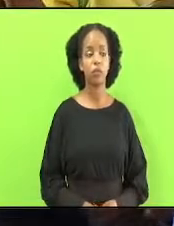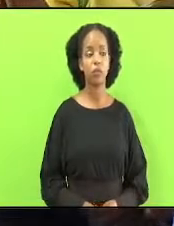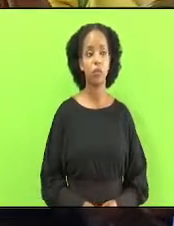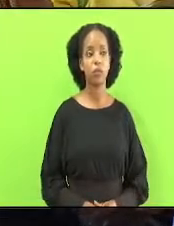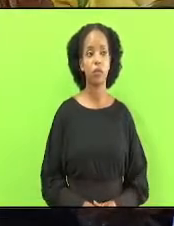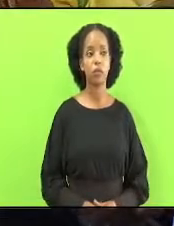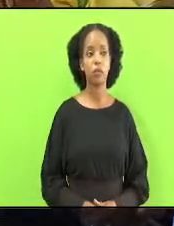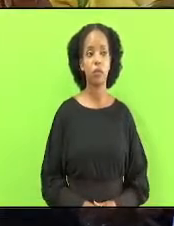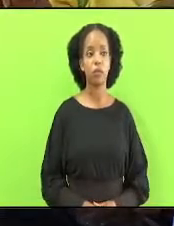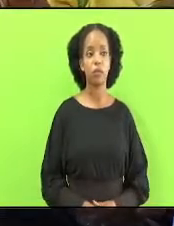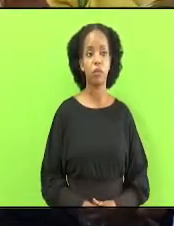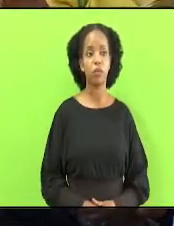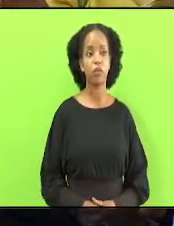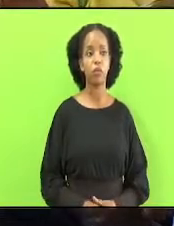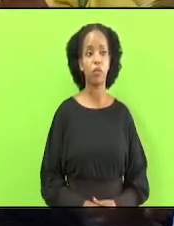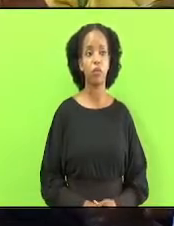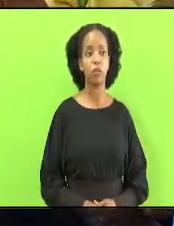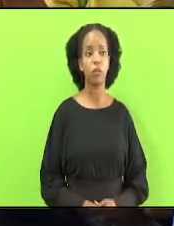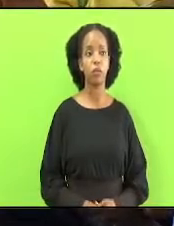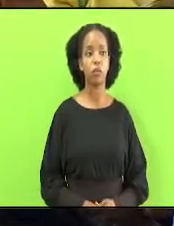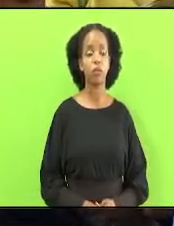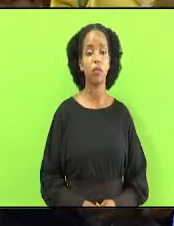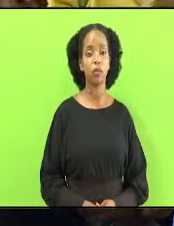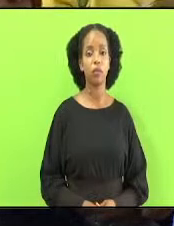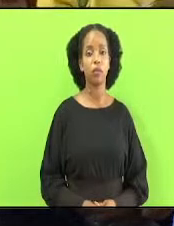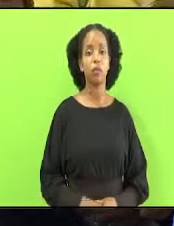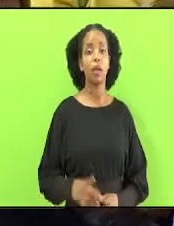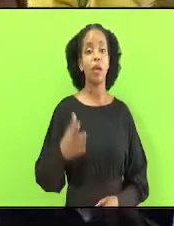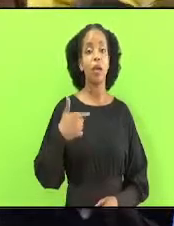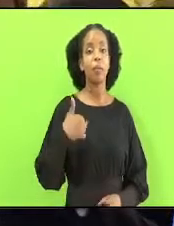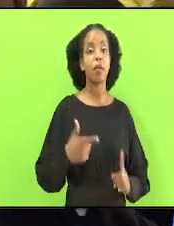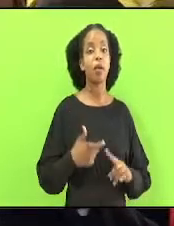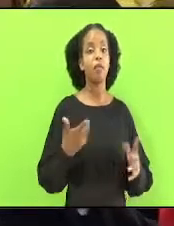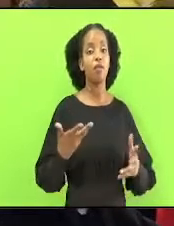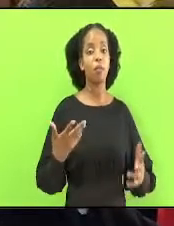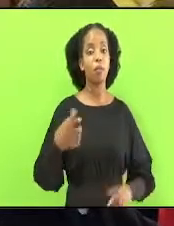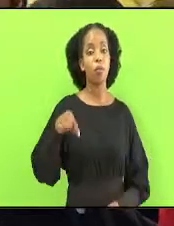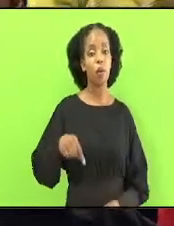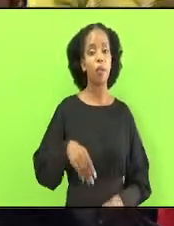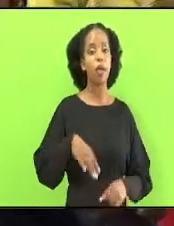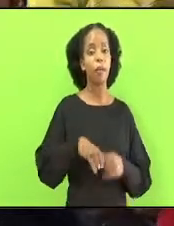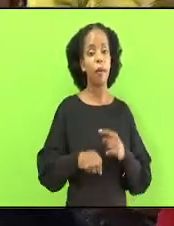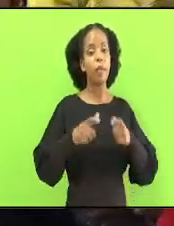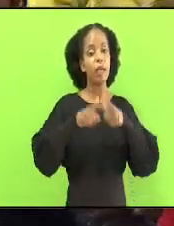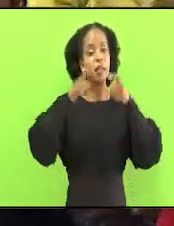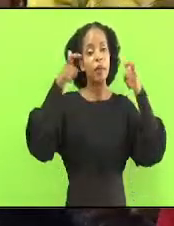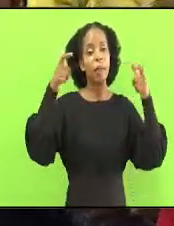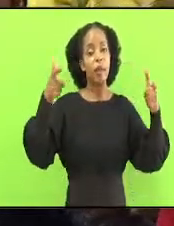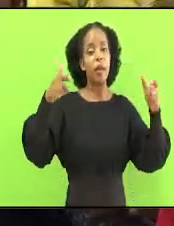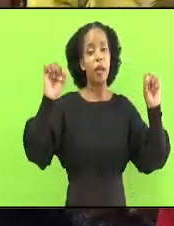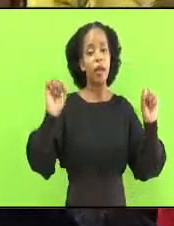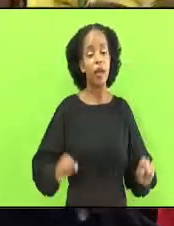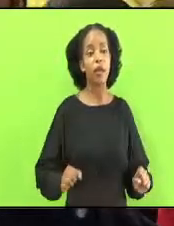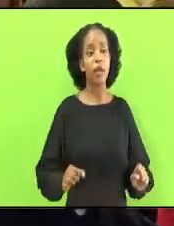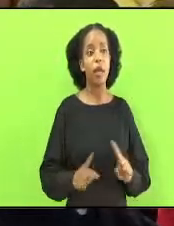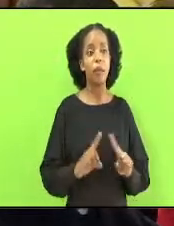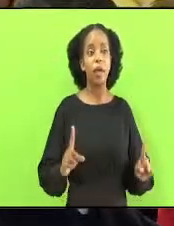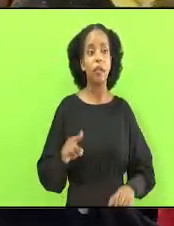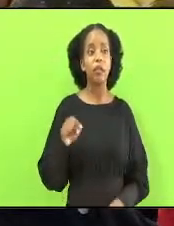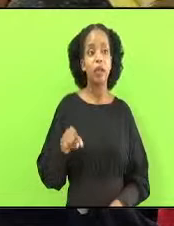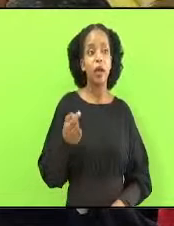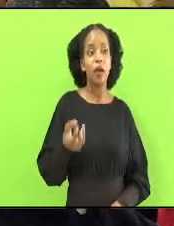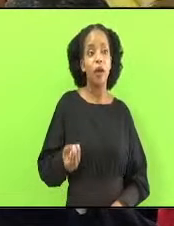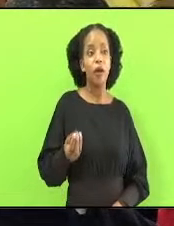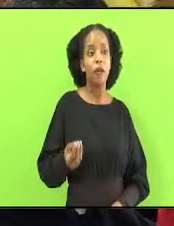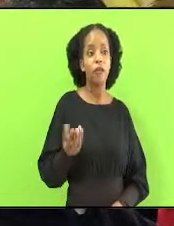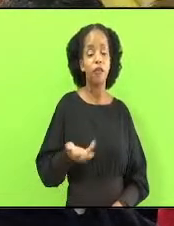Ganyesa. Motso ke tswa mo gone mo Ganyesa ke krile le gore ke motso mogolo mare motso wa teng gantsi ke motso le o na le